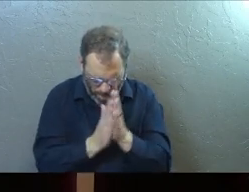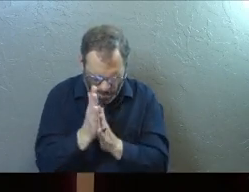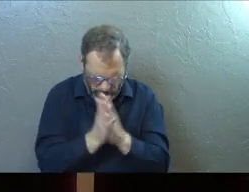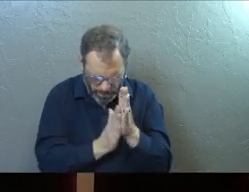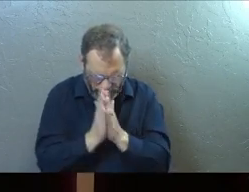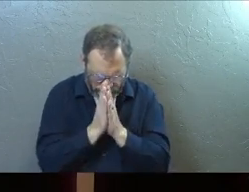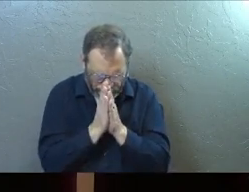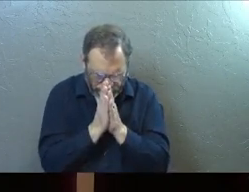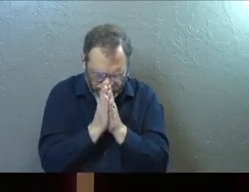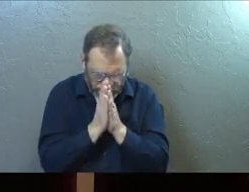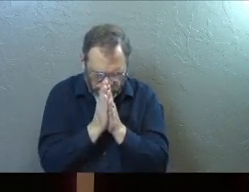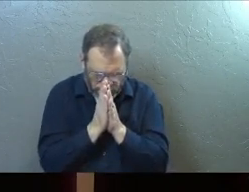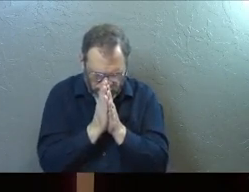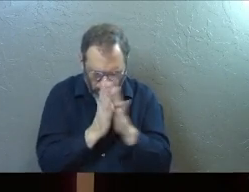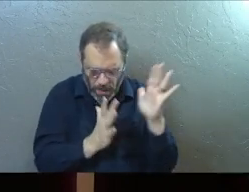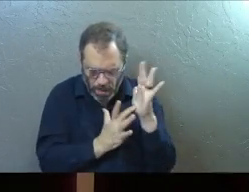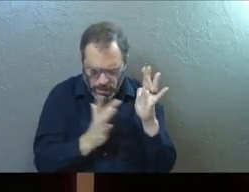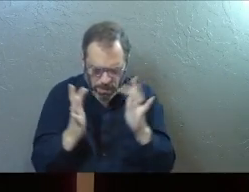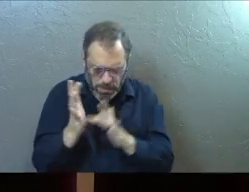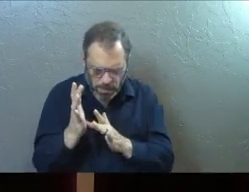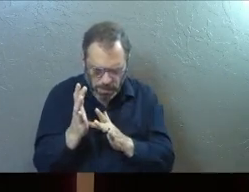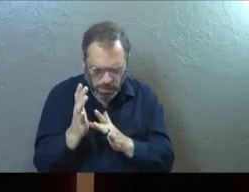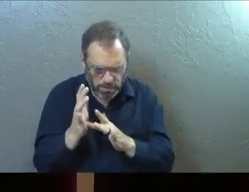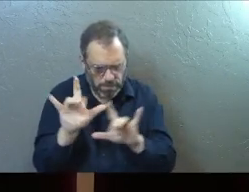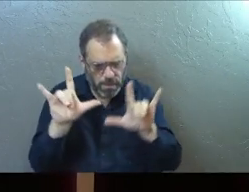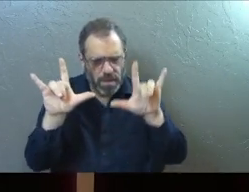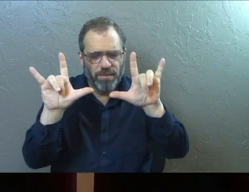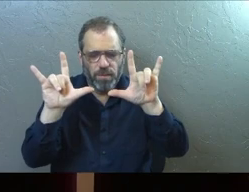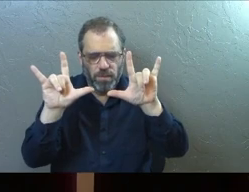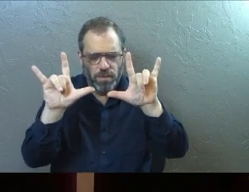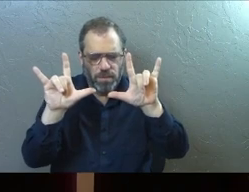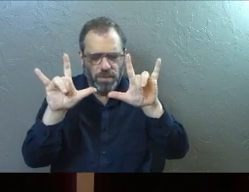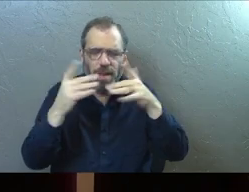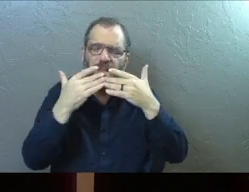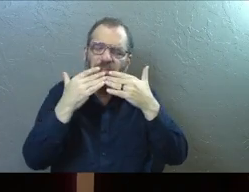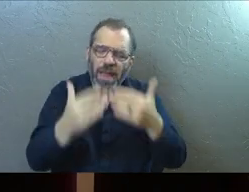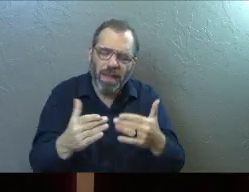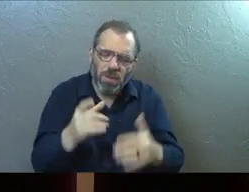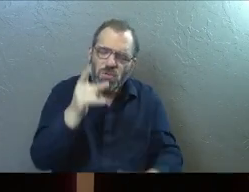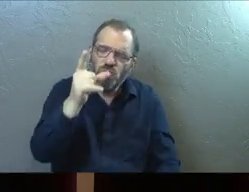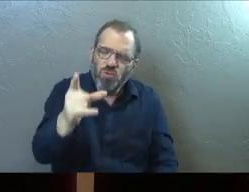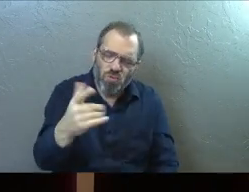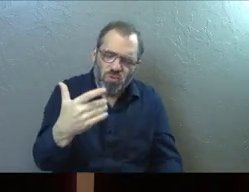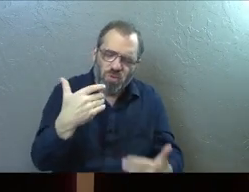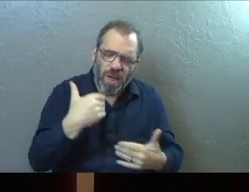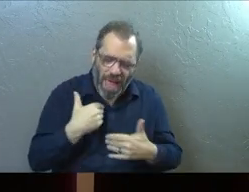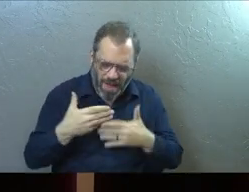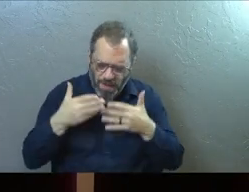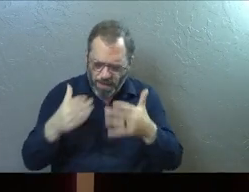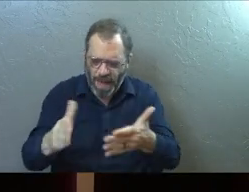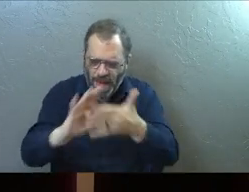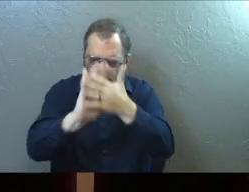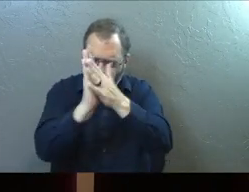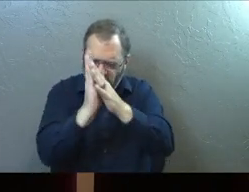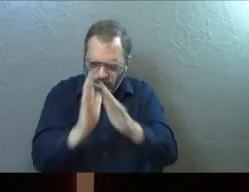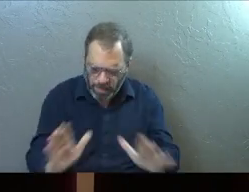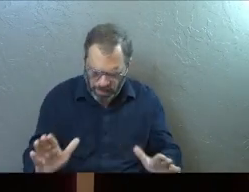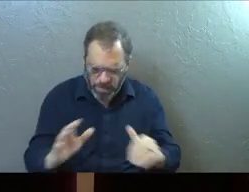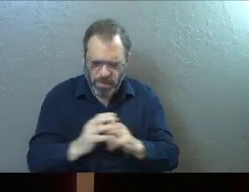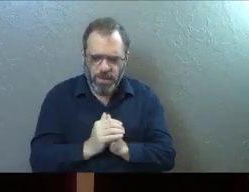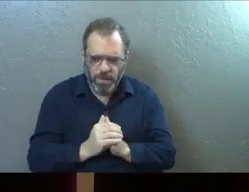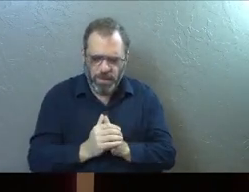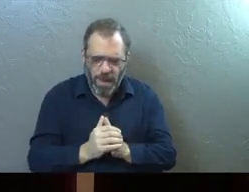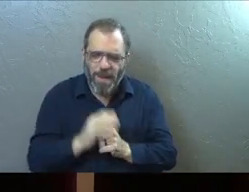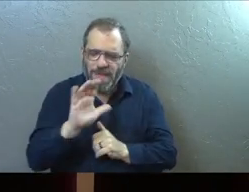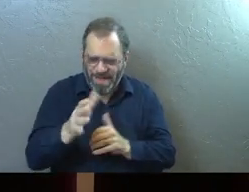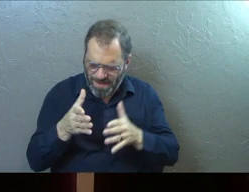Let's pray. Jesus, we love you. God, we thank you that you do have a path of peace for us.